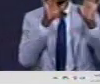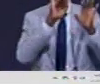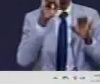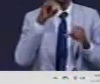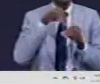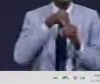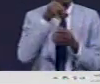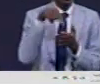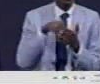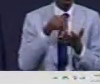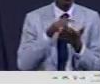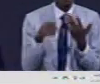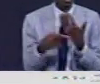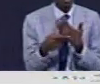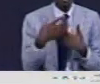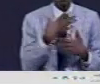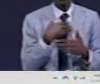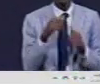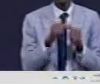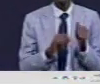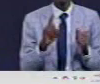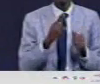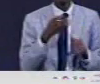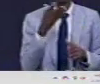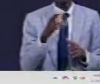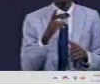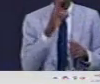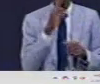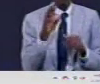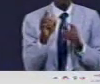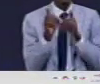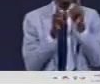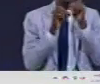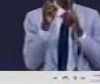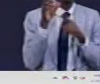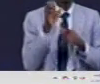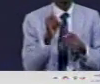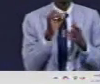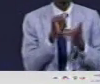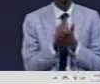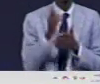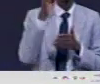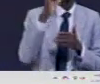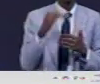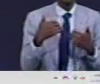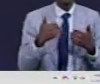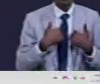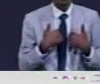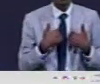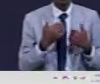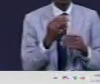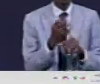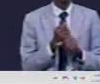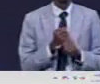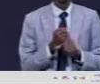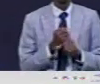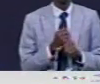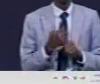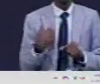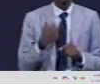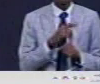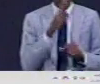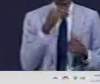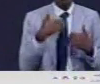gotten. We're having a special banquet rally for all those who gave their life to